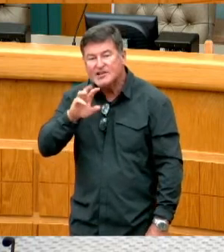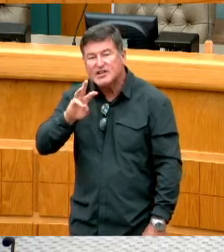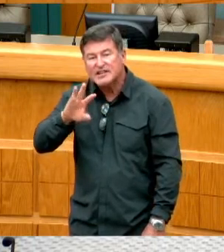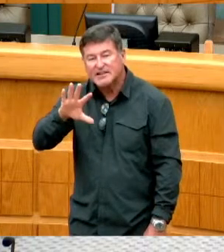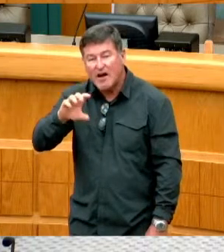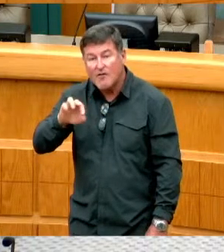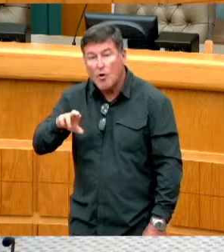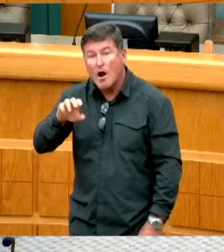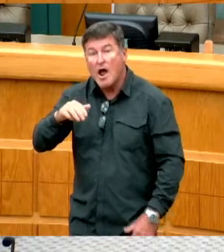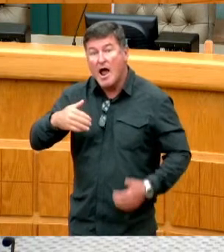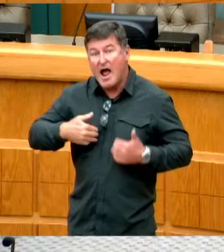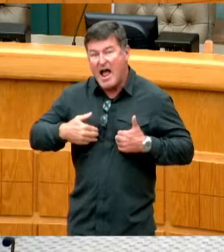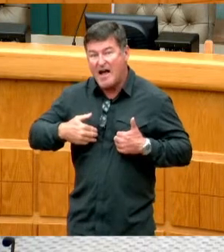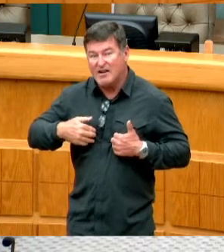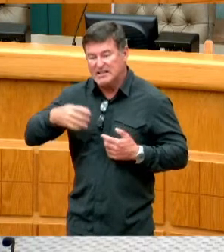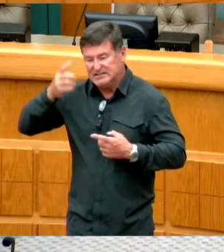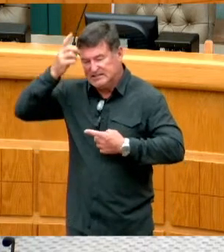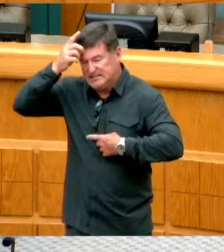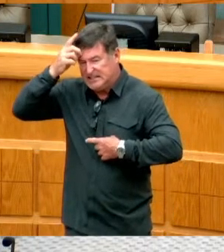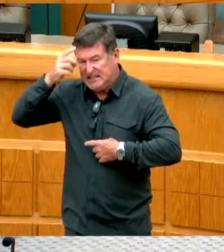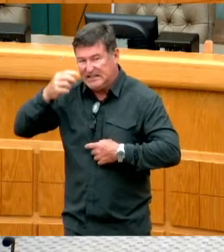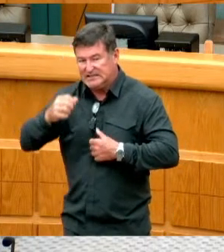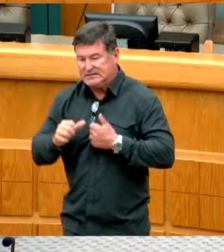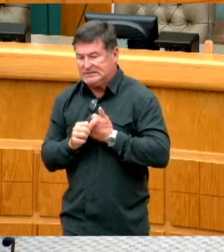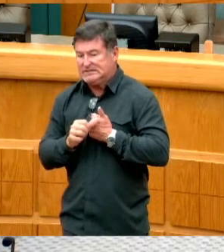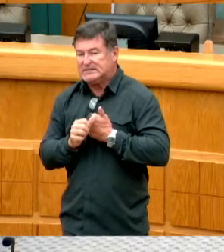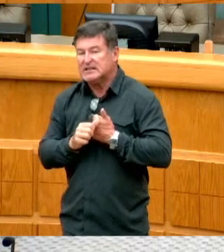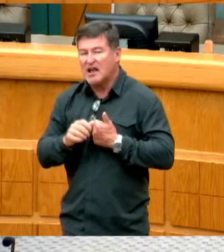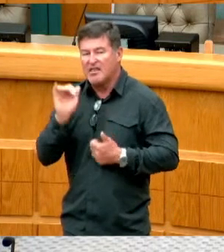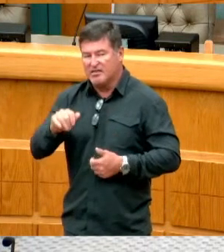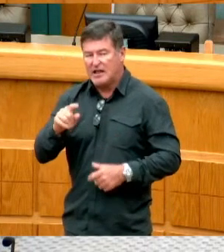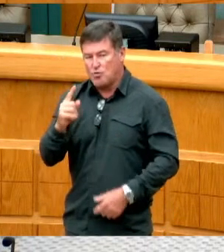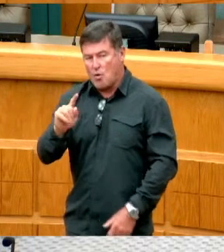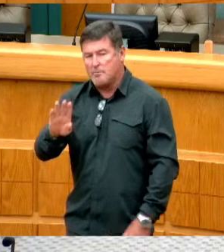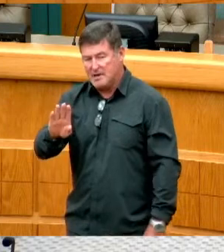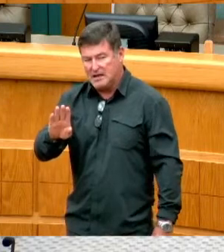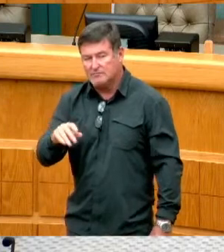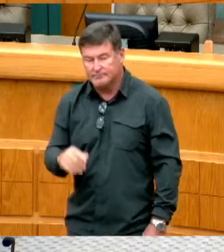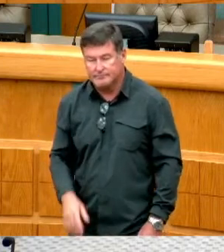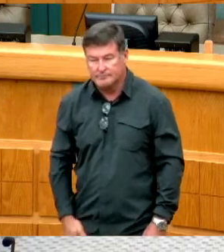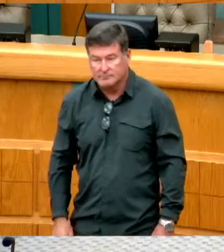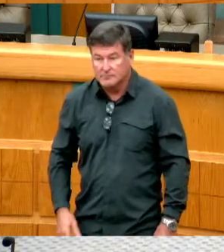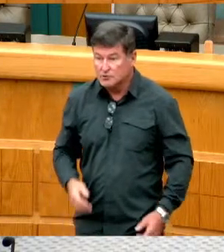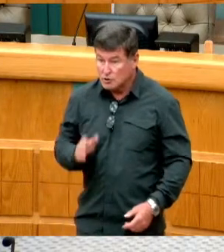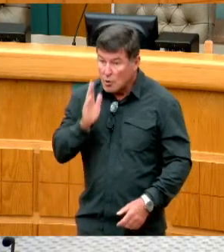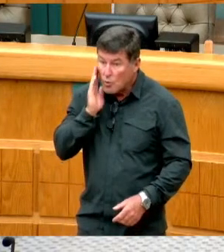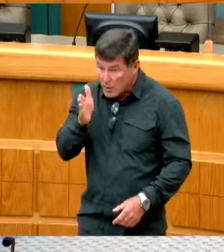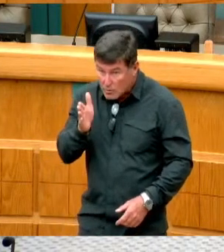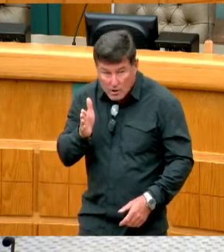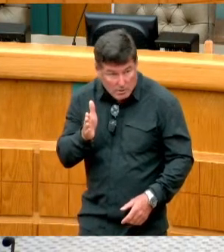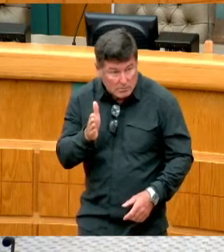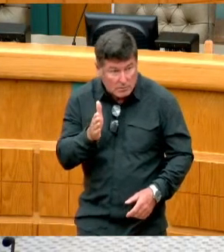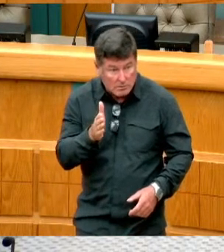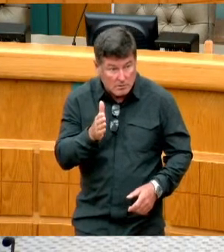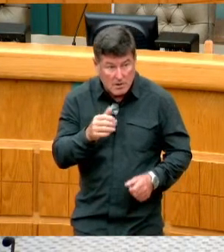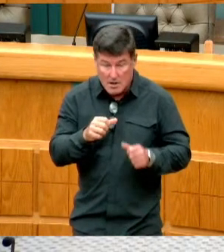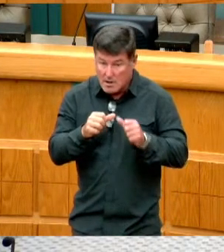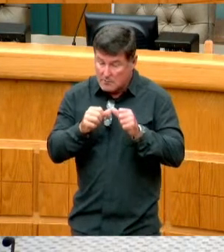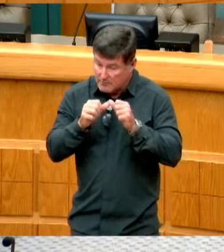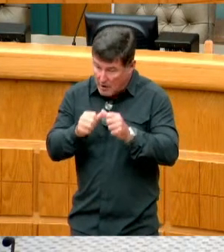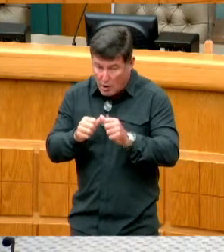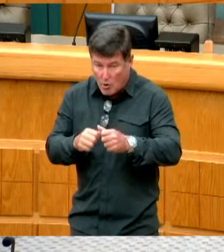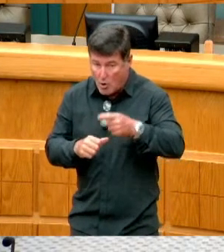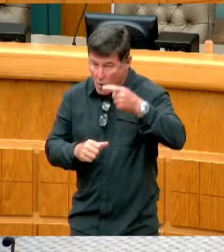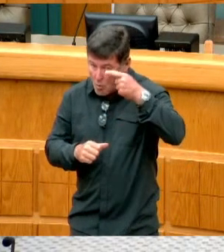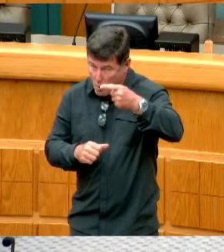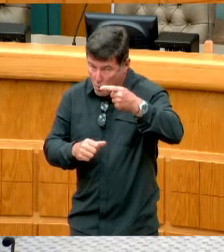comorbidities. And so we're going to be continuing this process, and I want you to understand this timeline